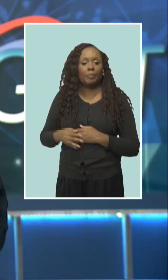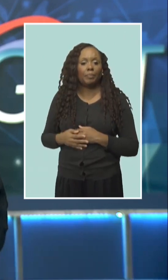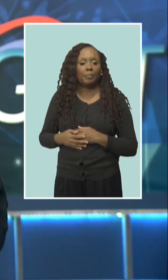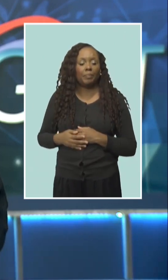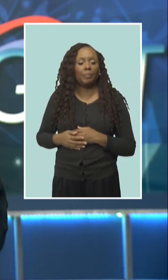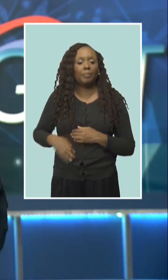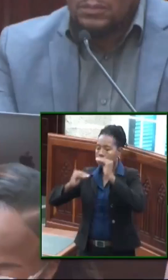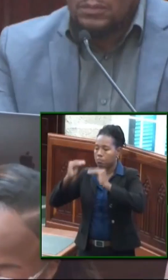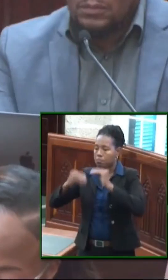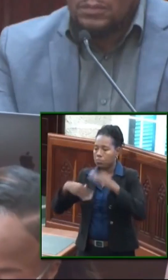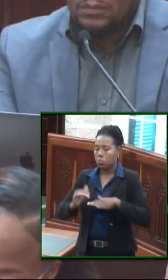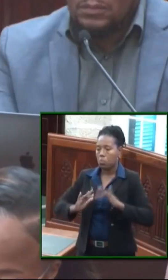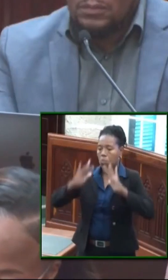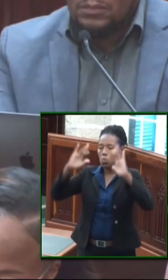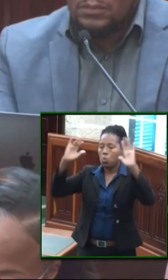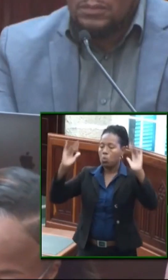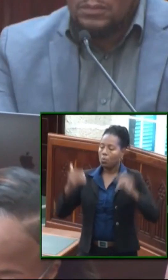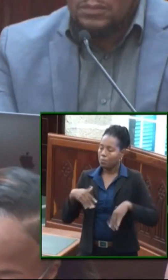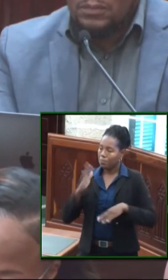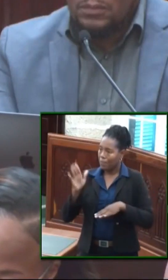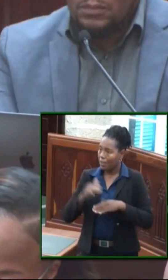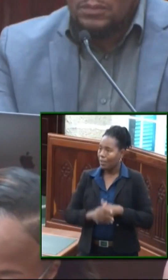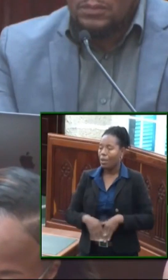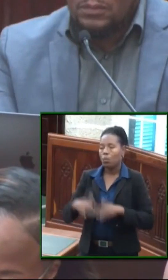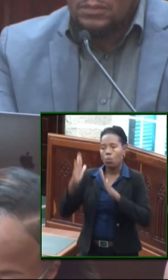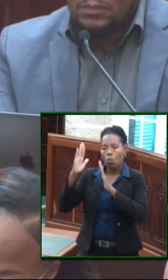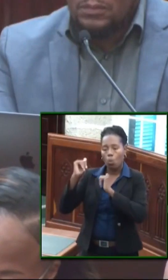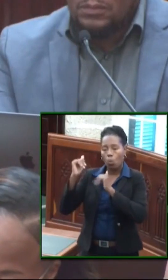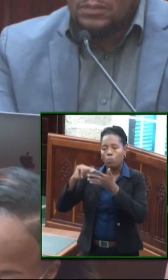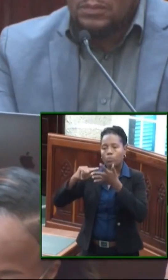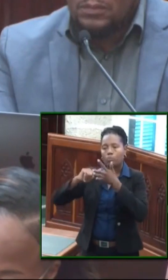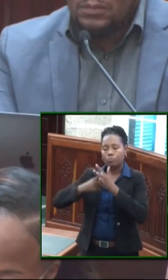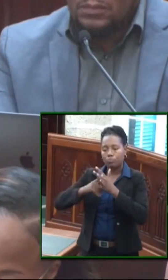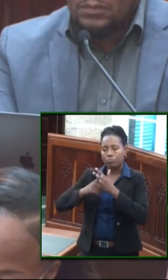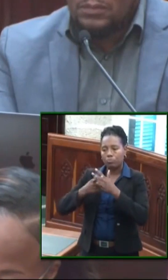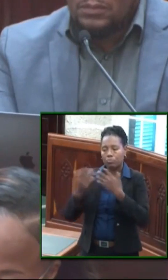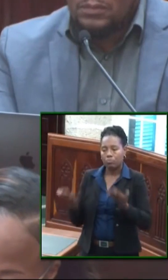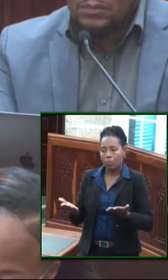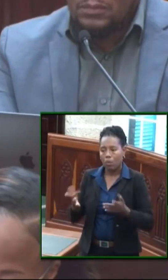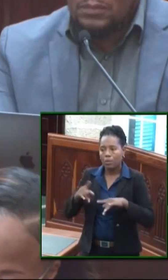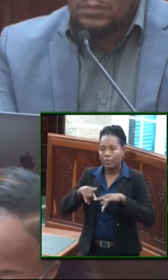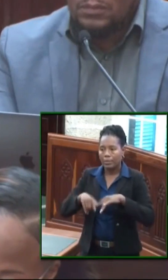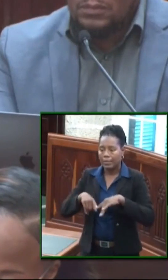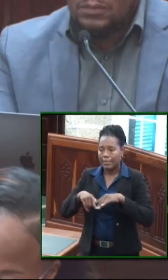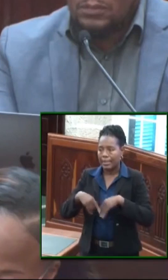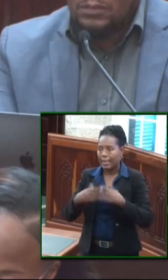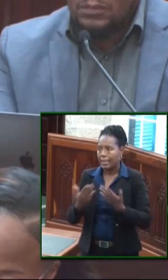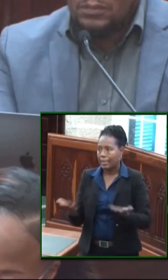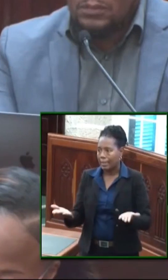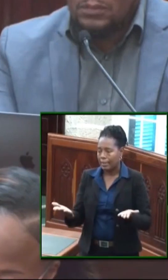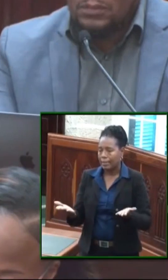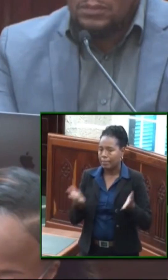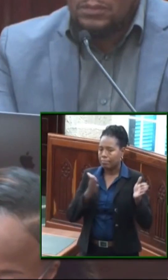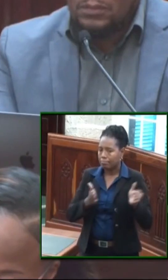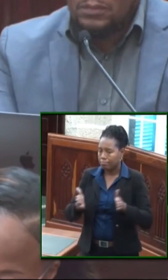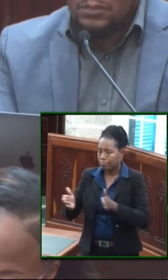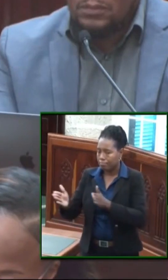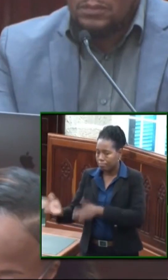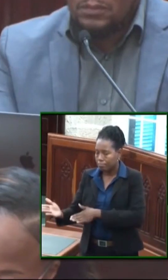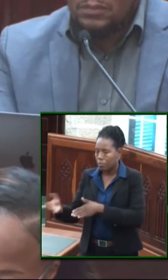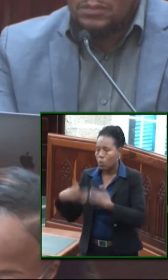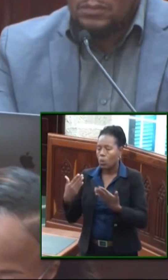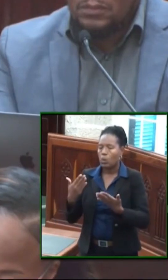displaced. And the timeline that we're looking to start at based on the process and everything, we're looking at